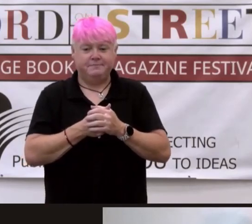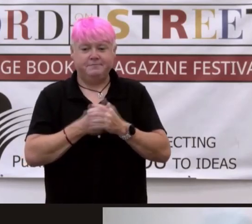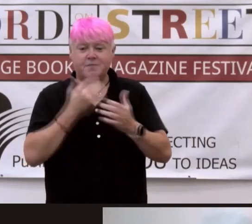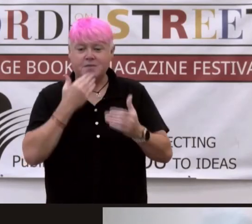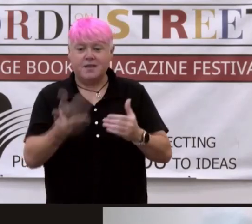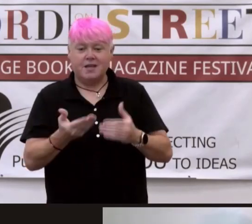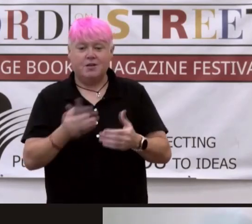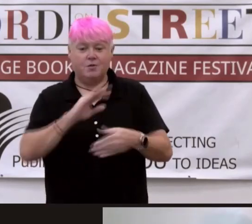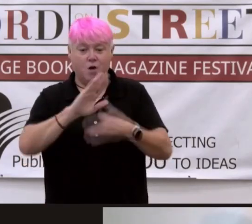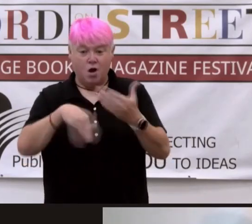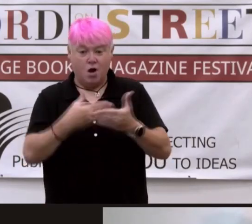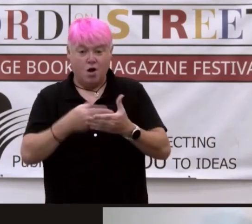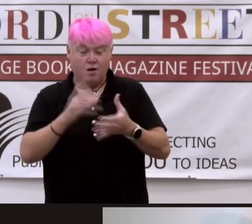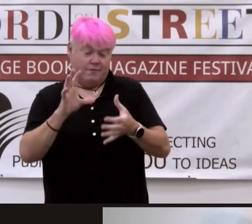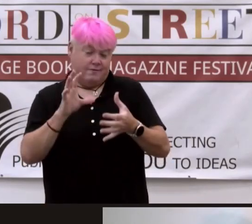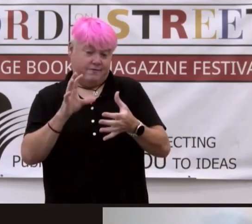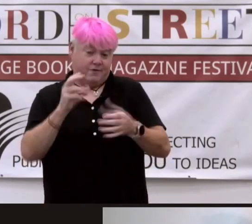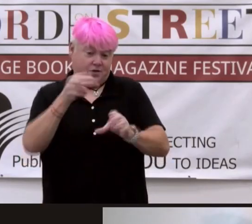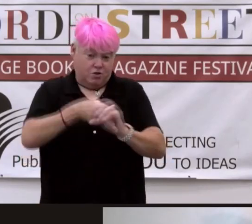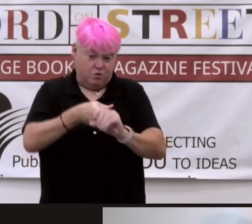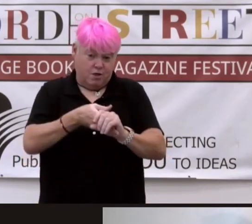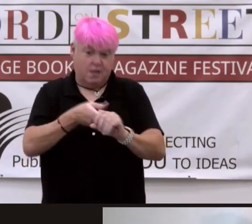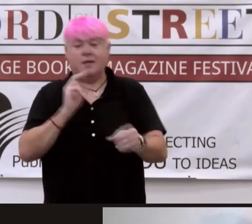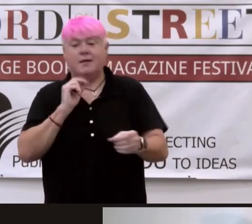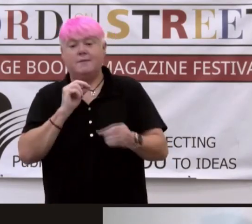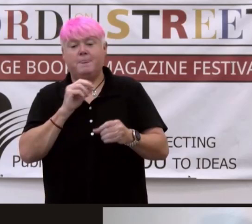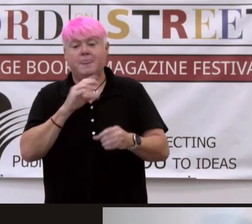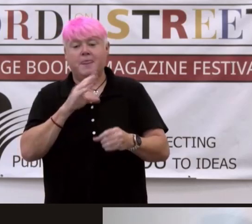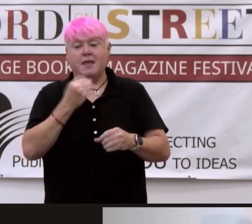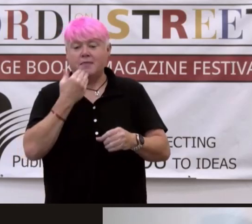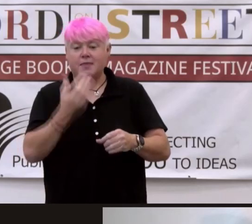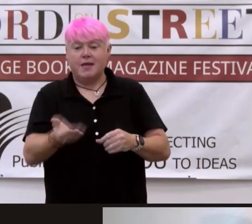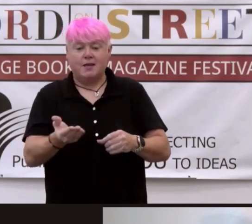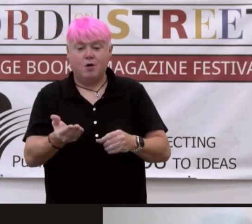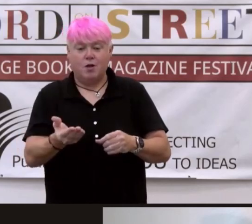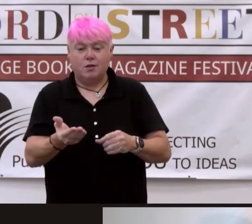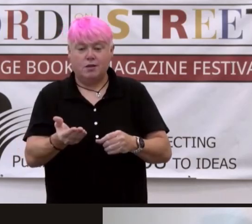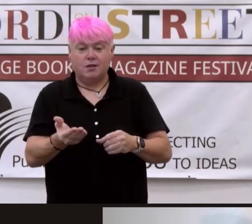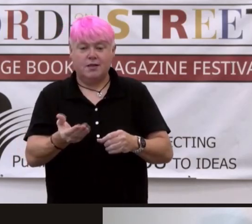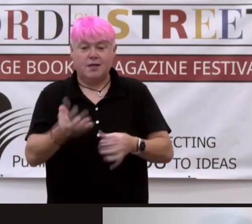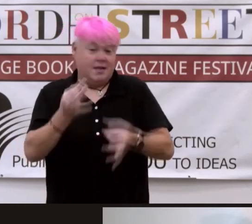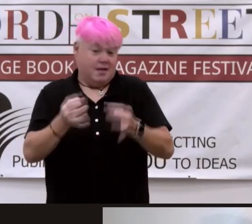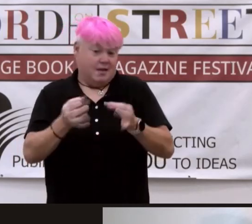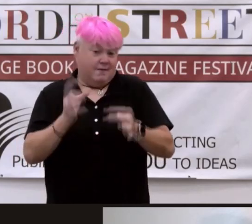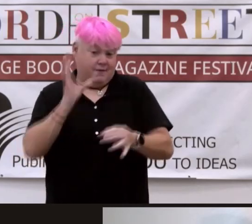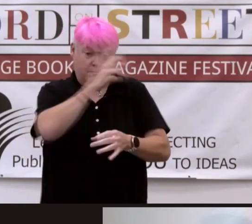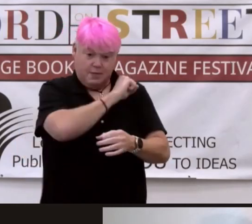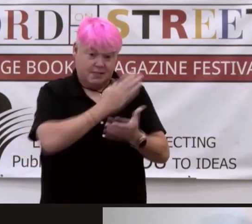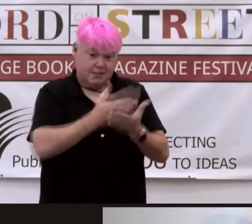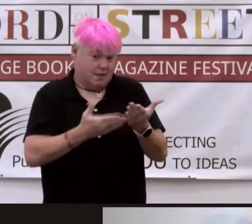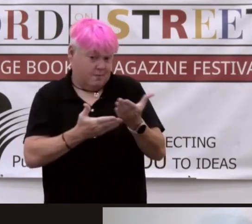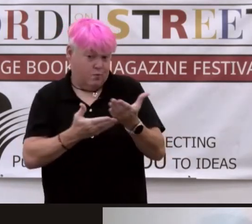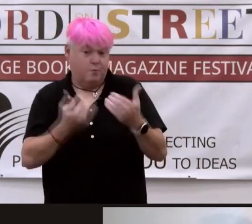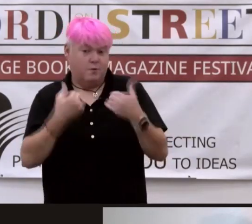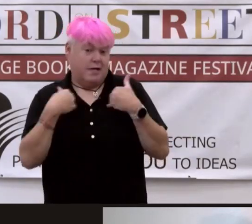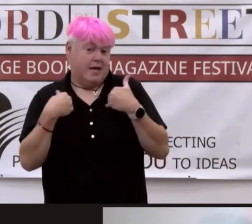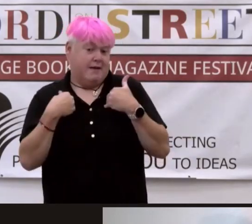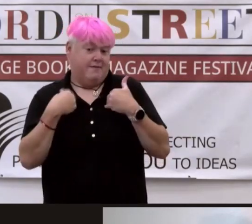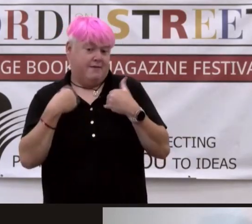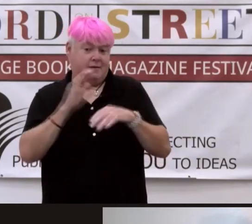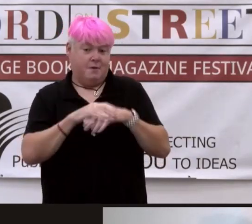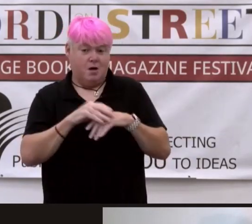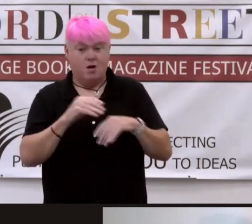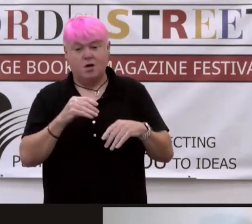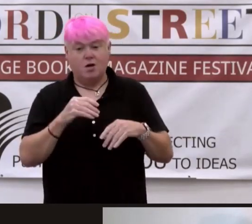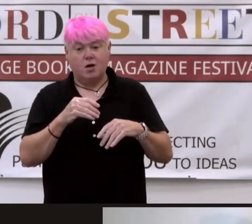for joining us for this session, and everybody else who's joined us for other sessions. Thank you all very much. If you missed some, we will be having recordings of these up on our